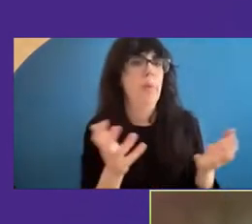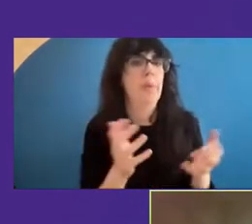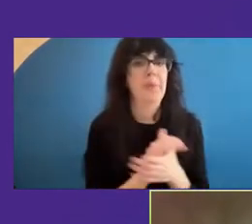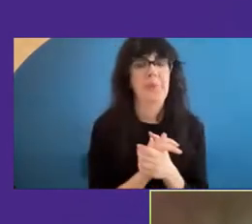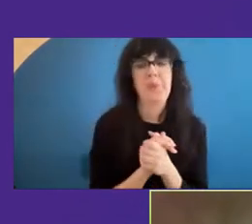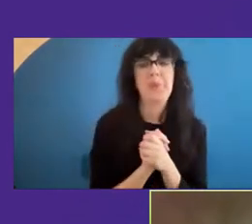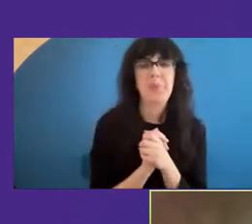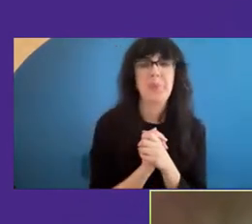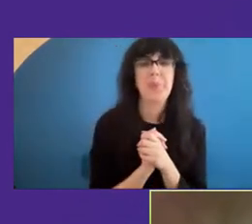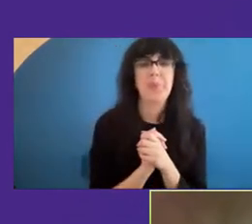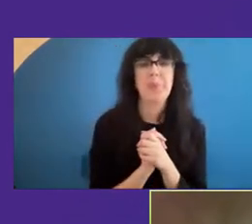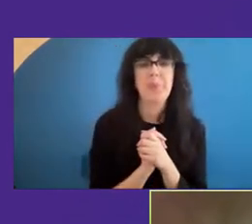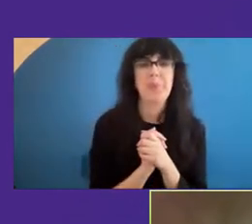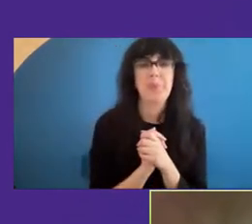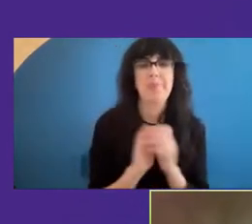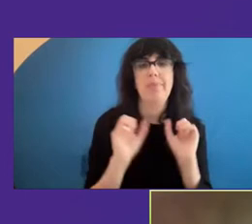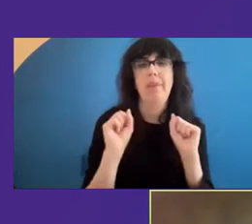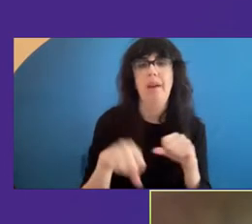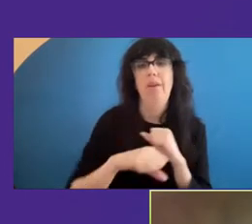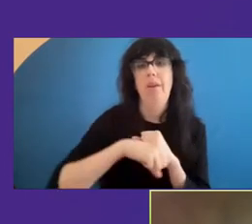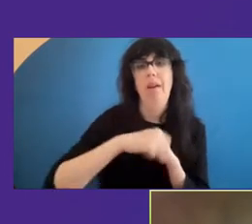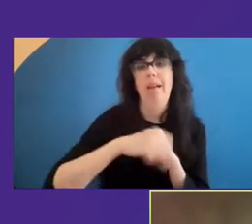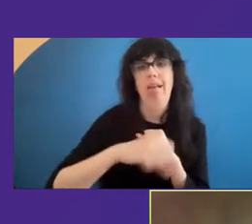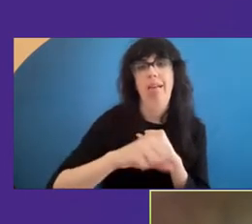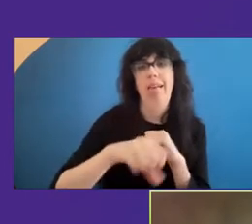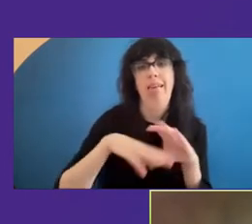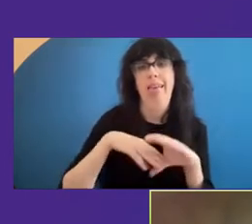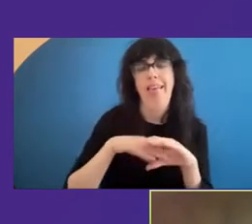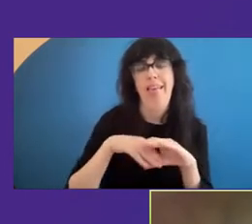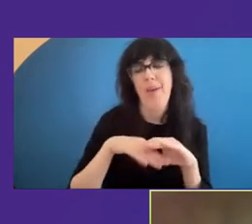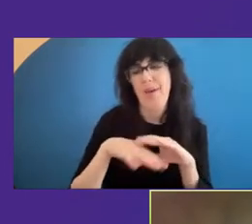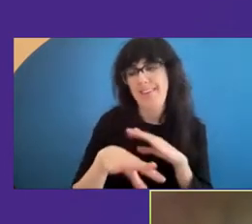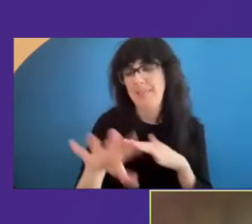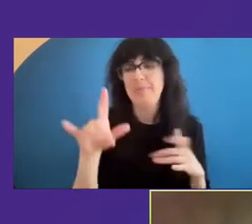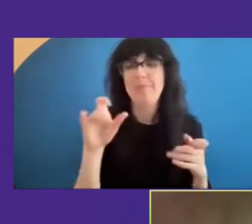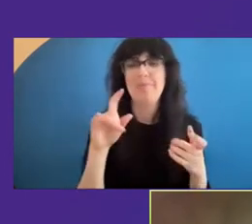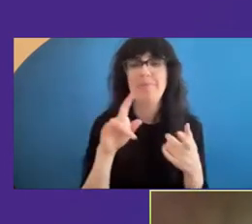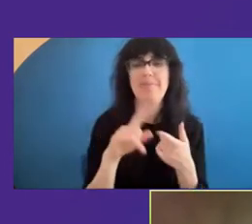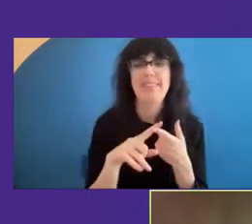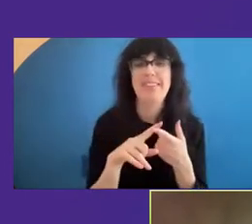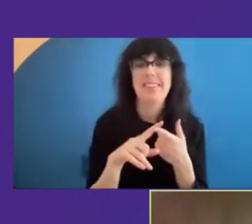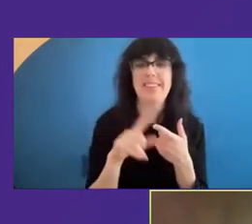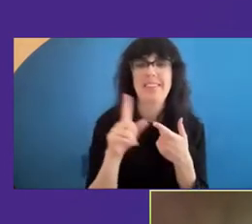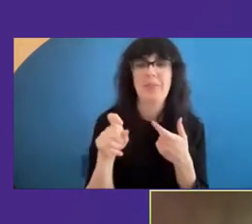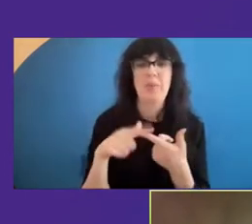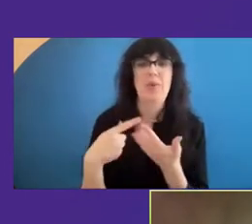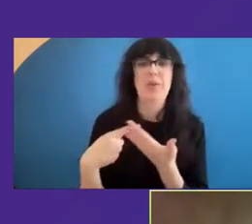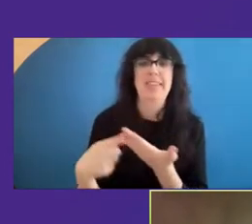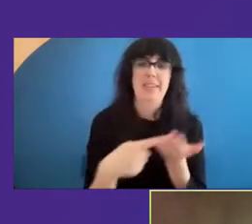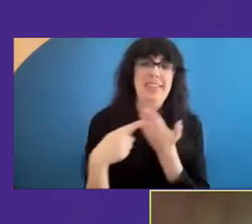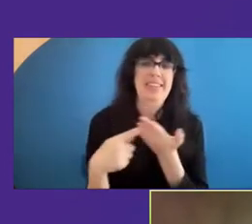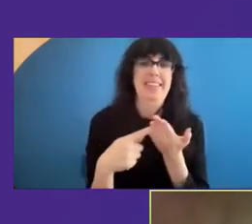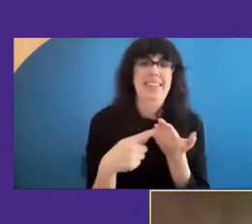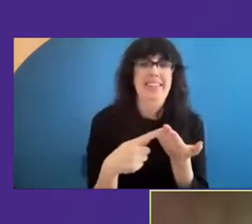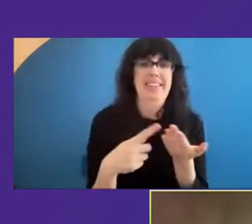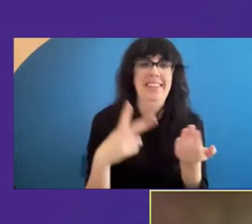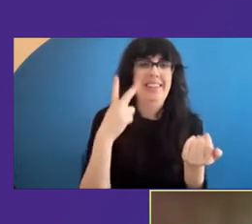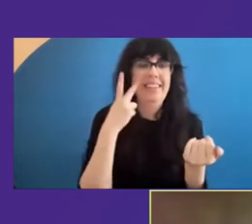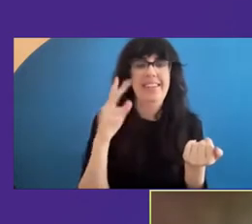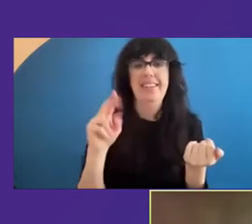Yes, I could go on and on about this. This is supposed to be a discussion, however, and I saw